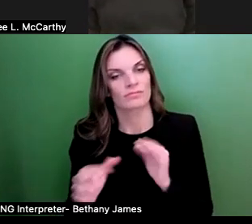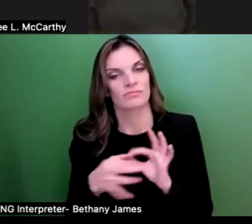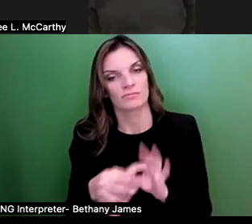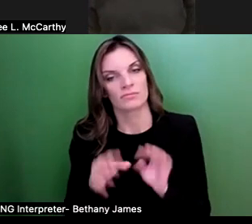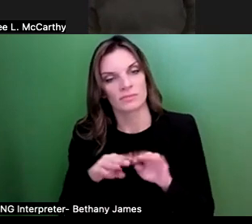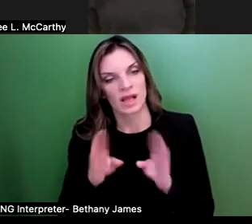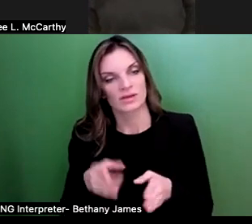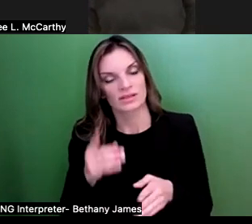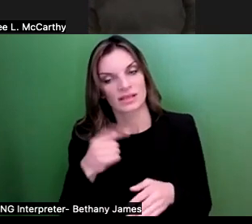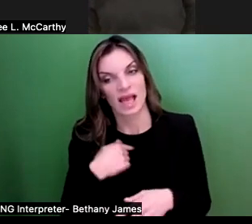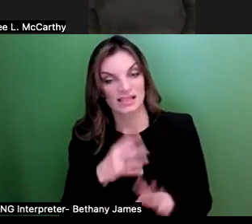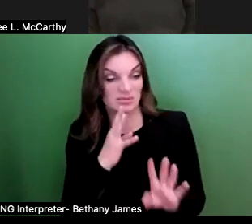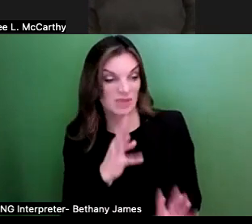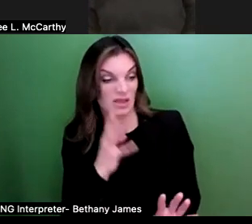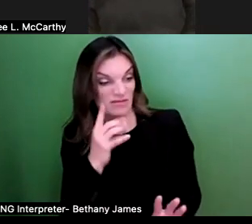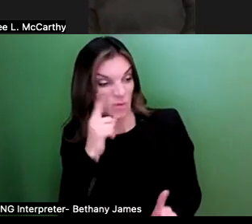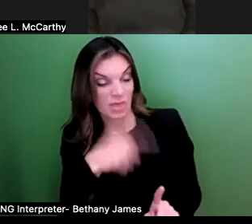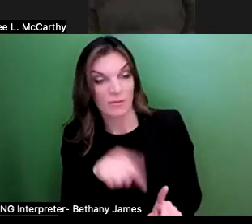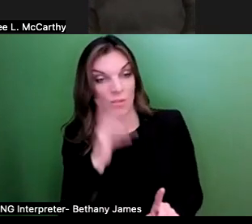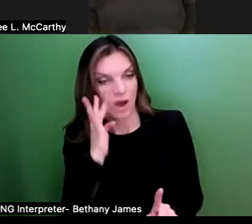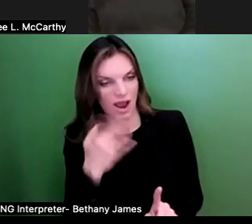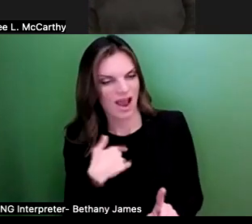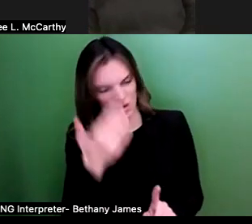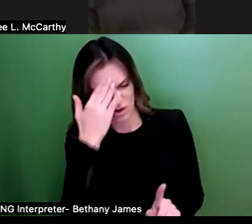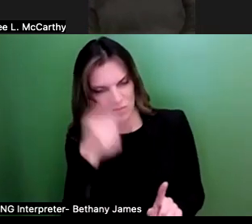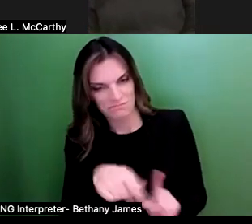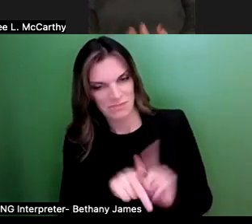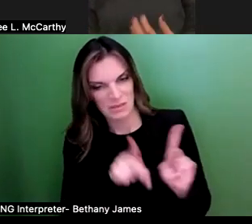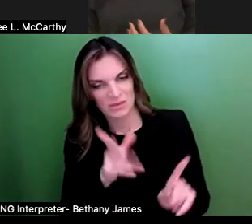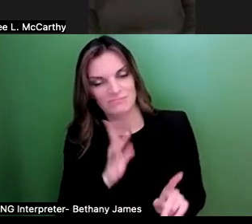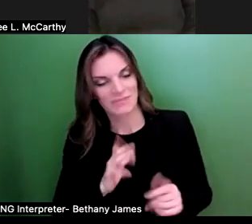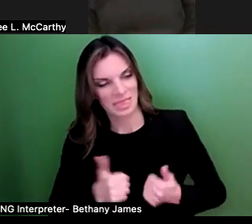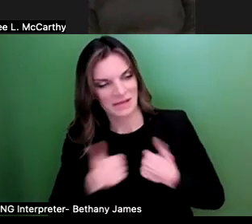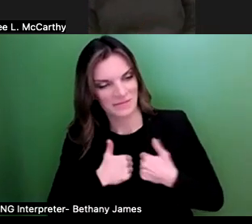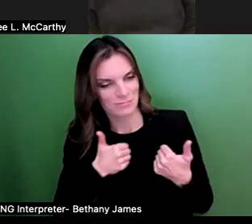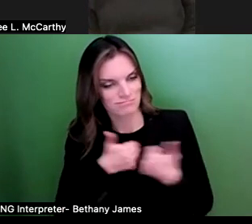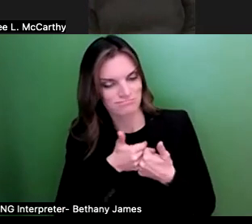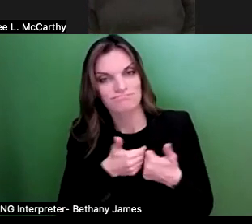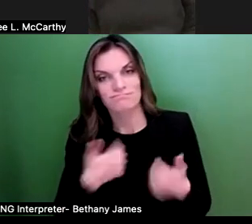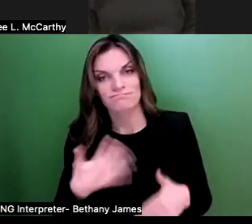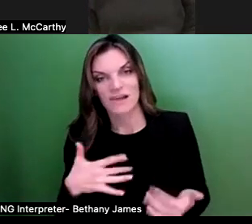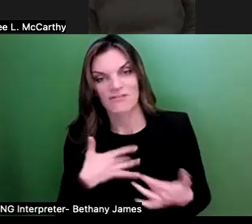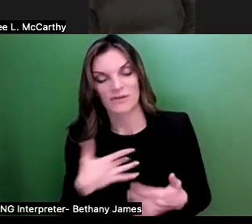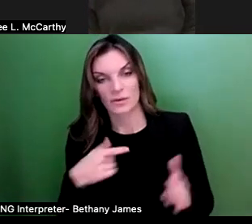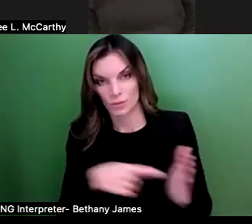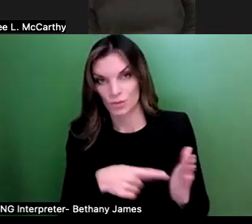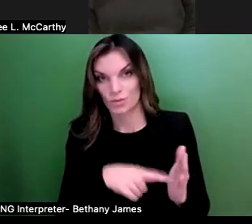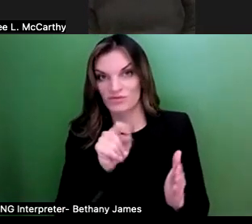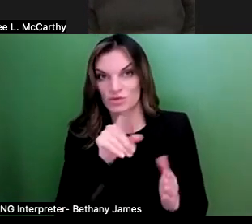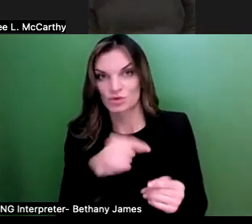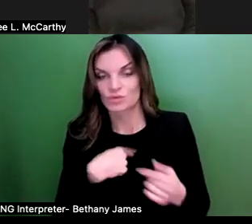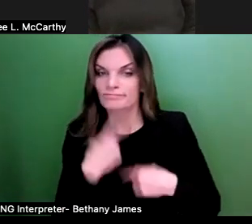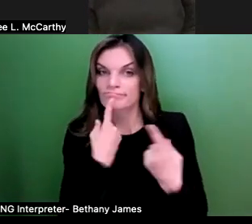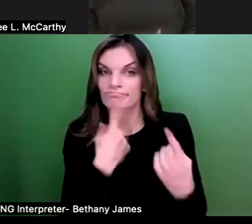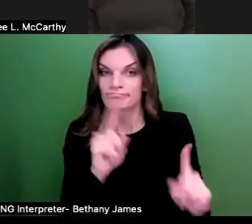speak for a lot of them because they're my former neighbors, and I feel like a sense of, I feel indebted to represent them and to speak for them,